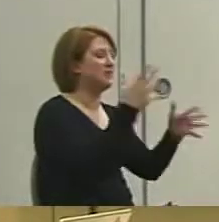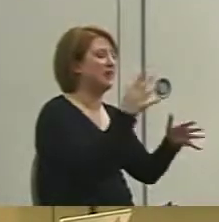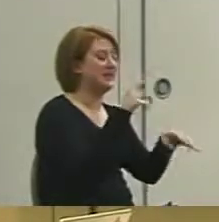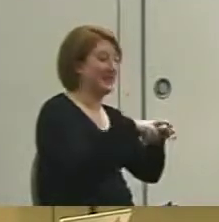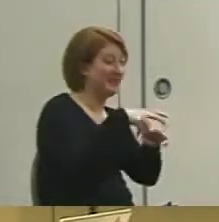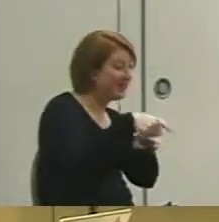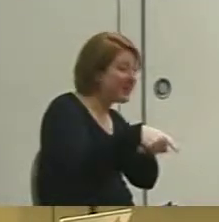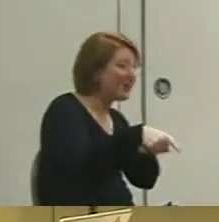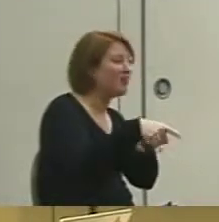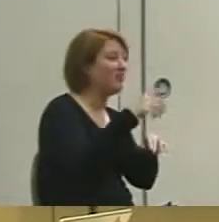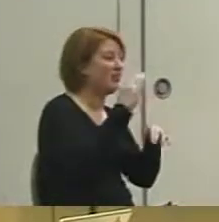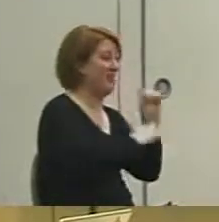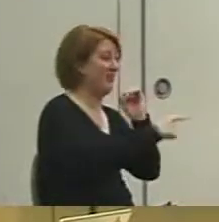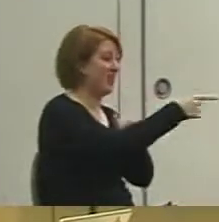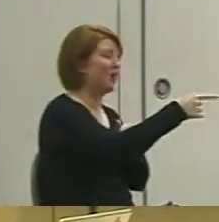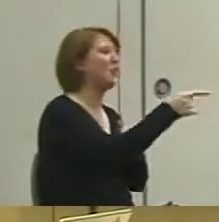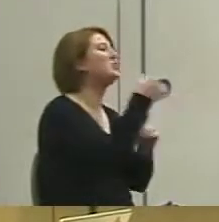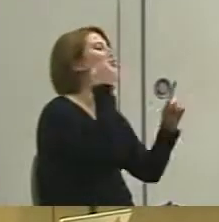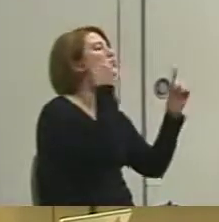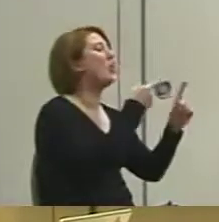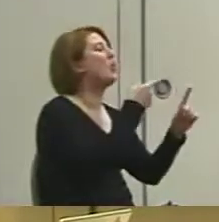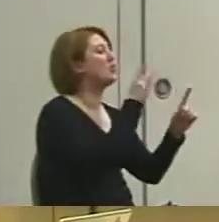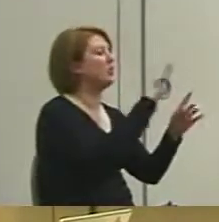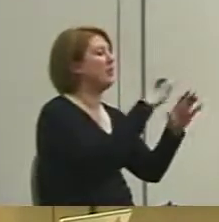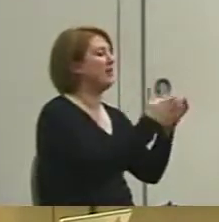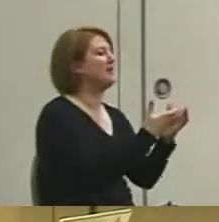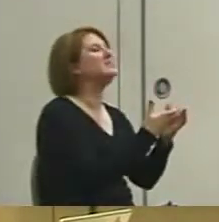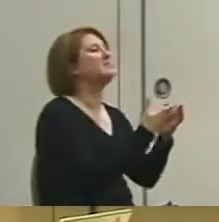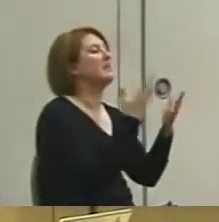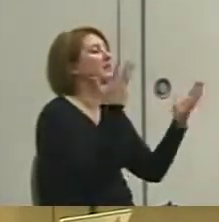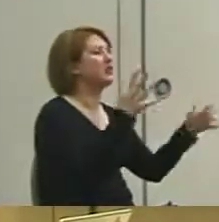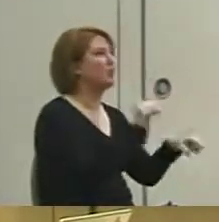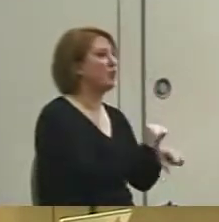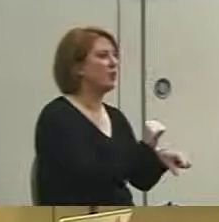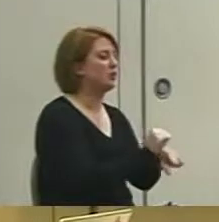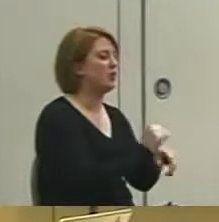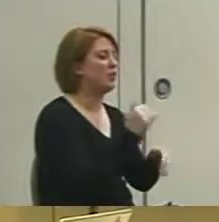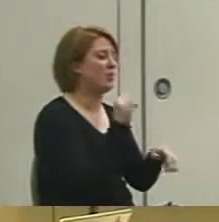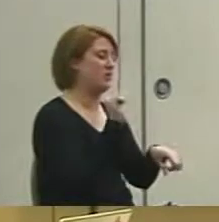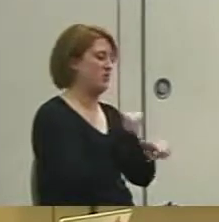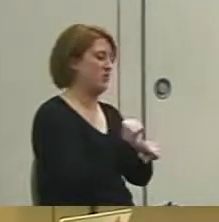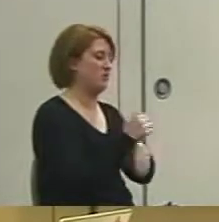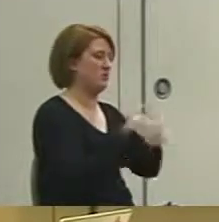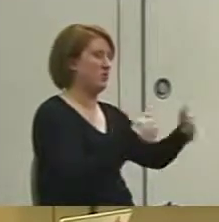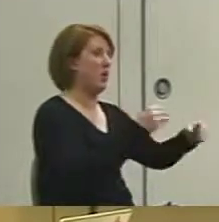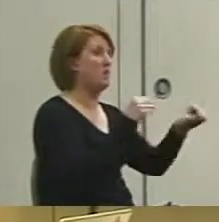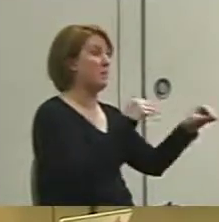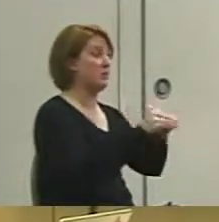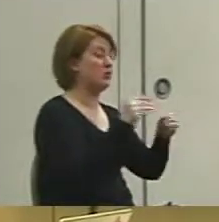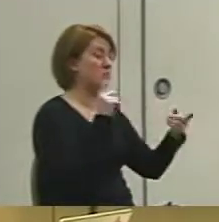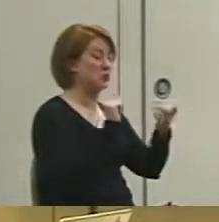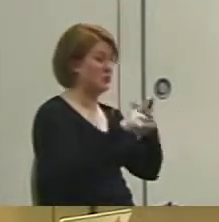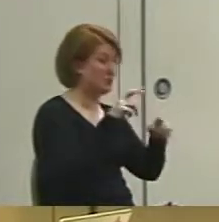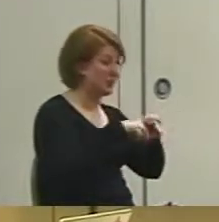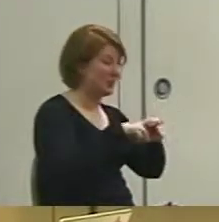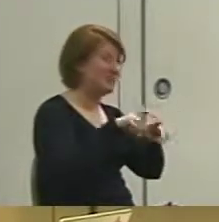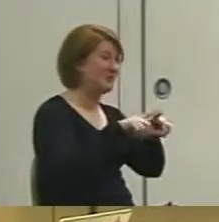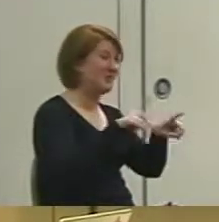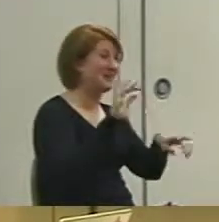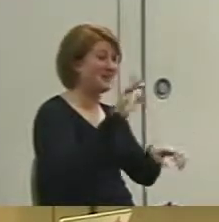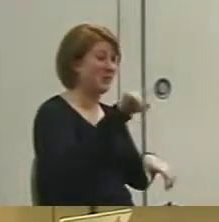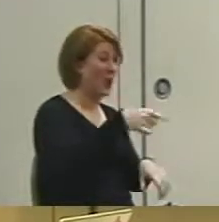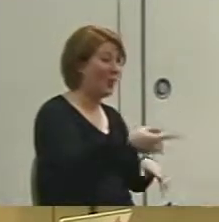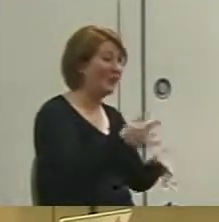the goal for this kid in your class? To get work done. So we can work toward moving him back toward his chair, but if that's gonna be all you worry about, you're